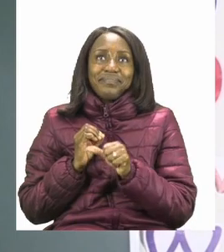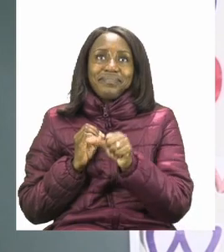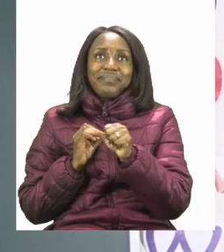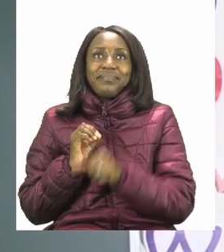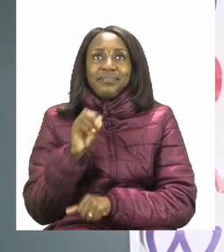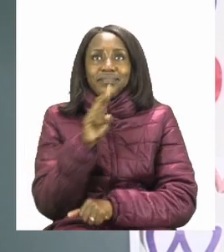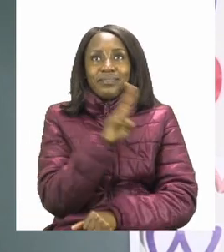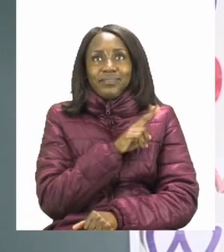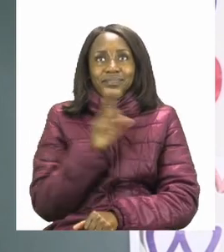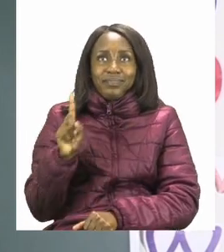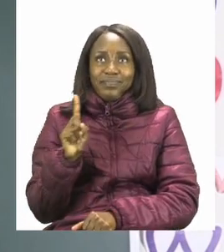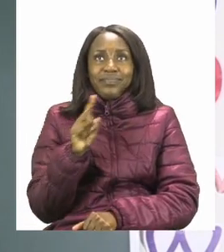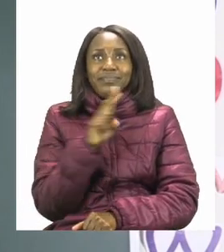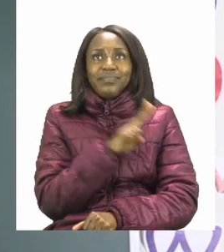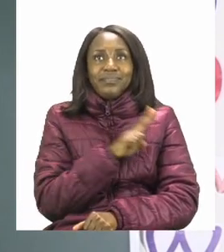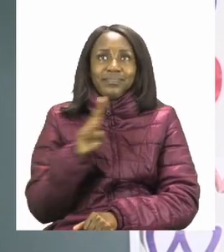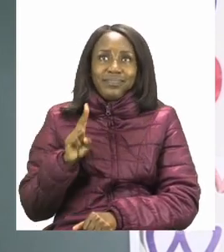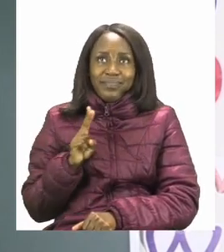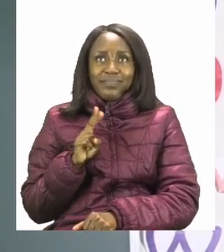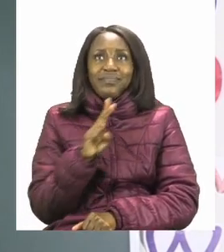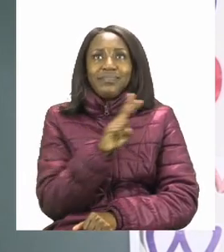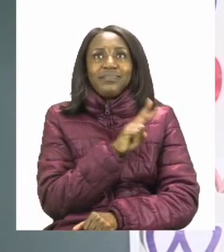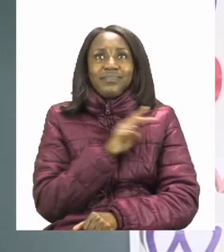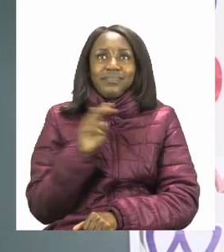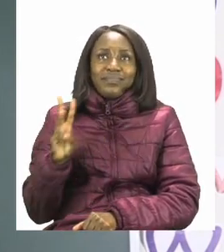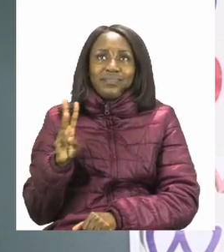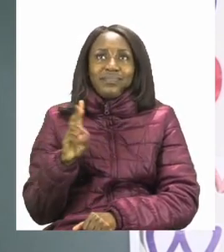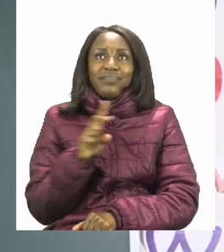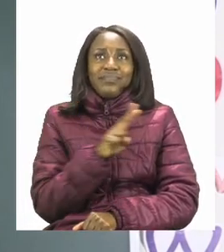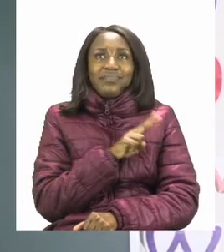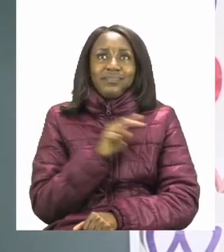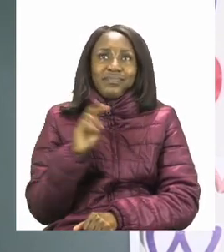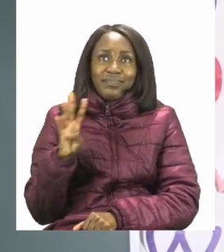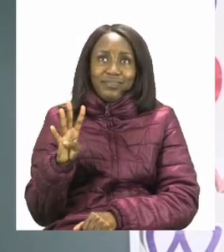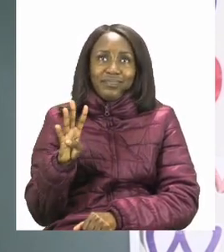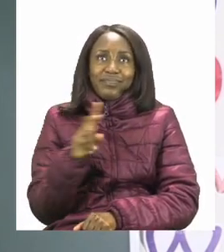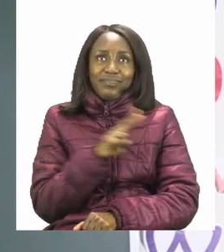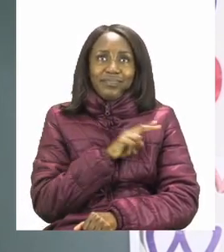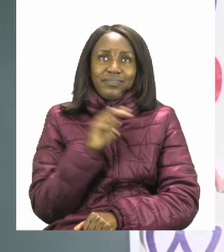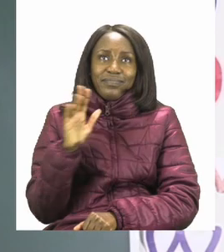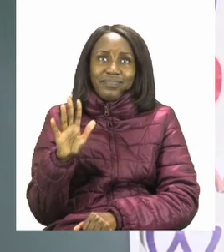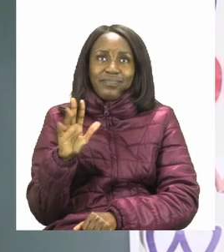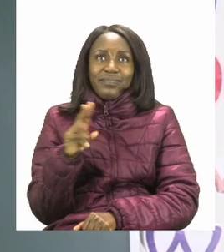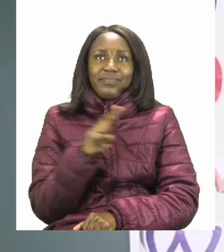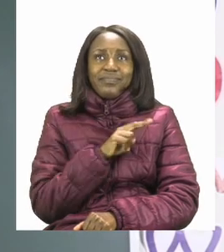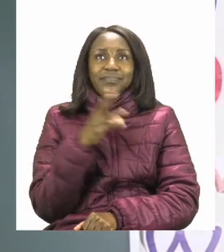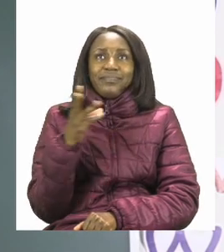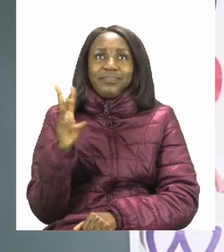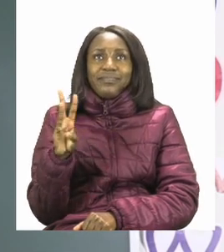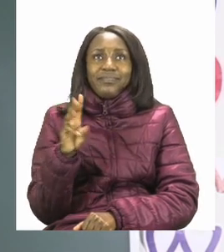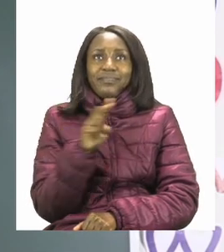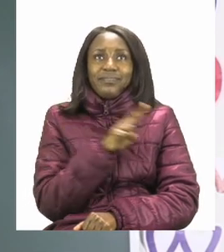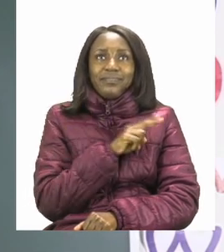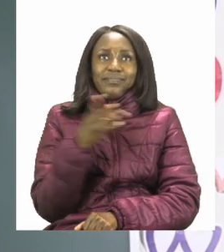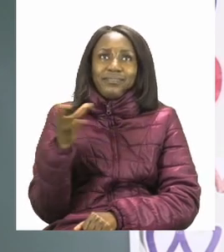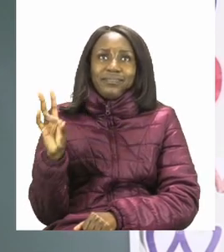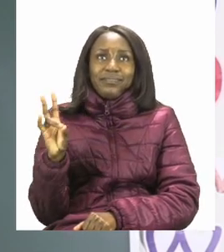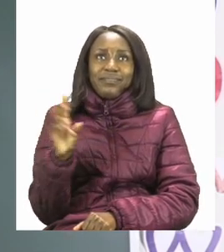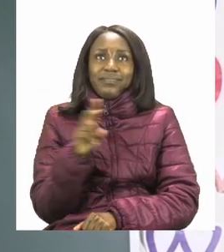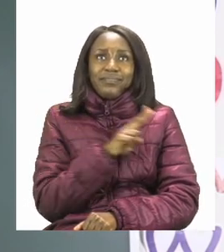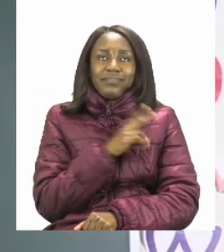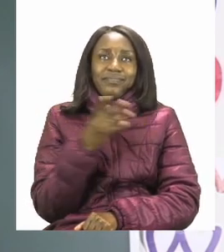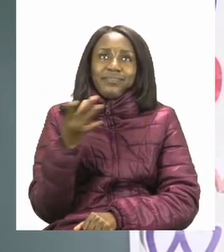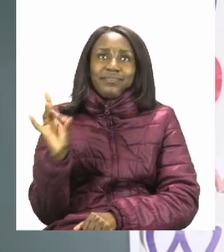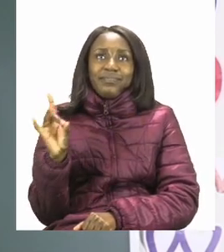on 21, 22, 23, 24, 25, 26,